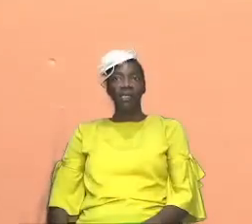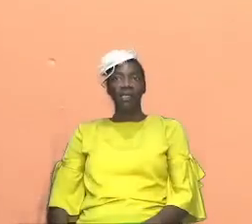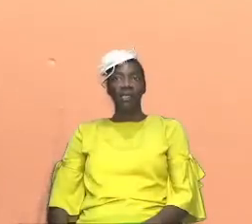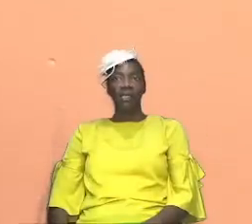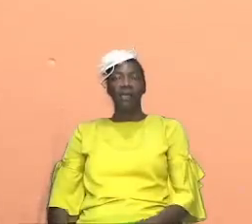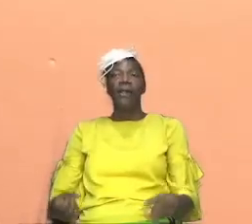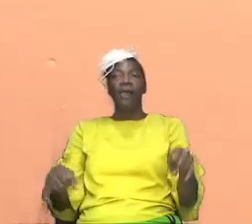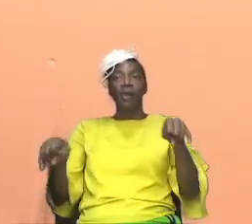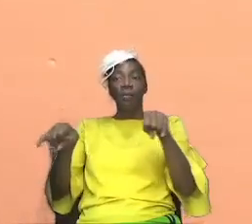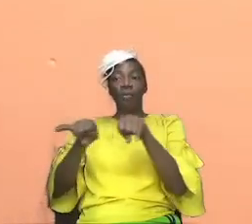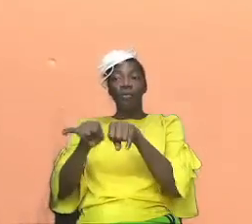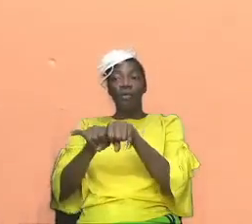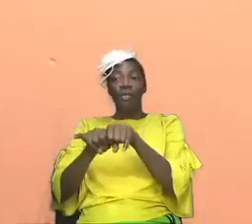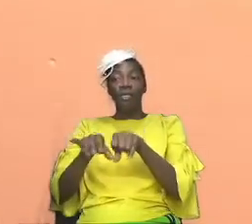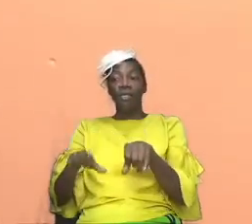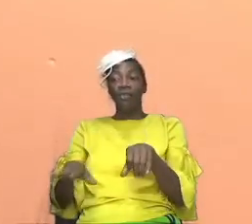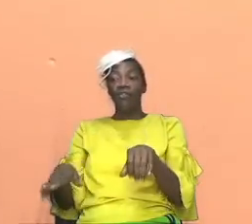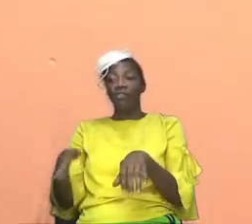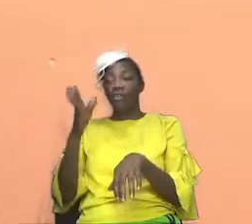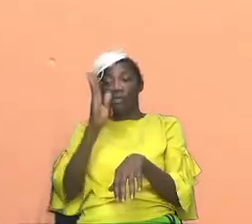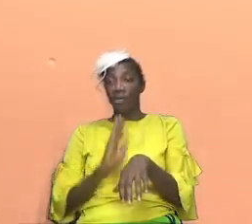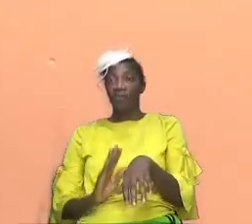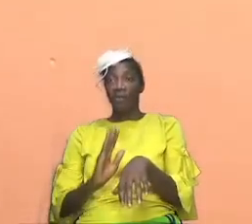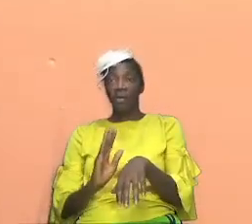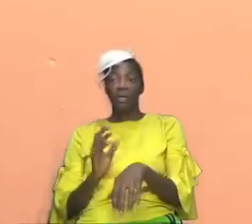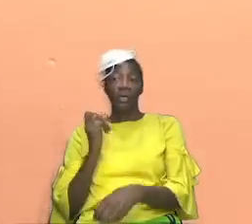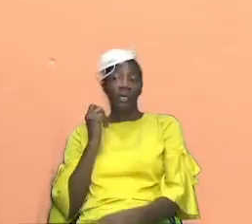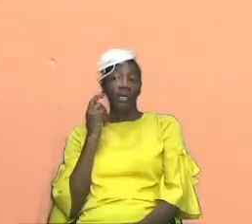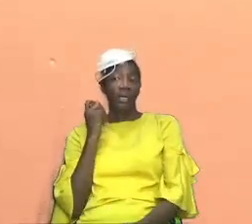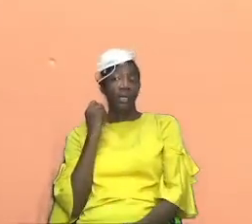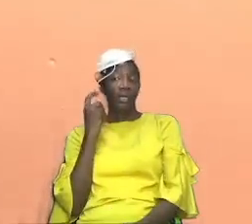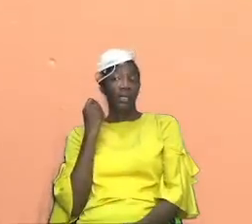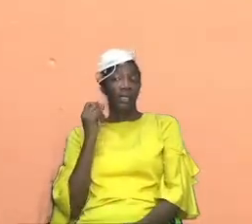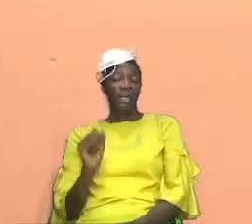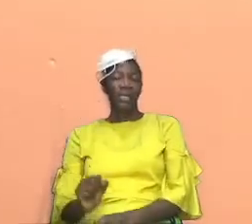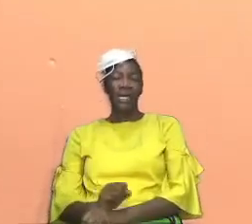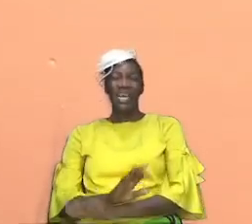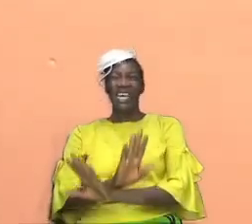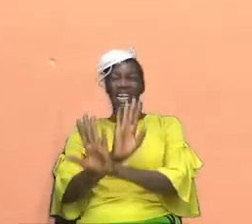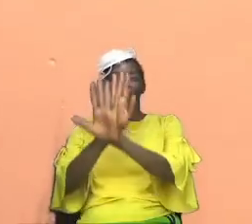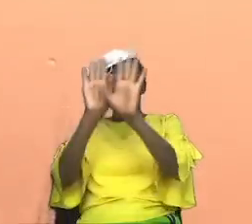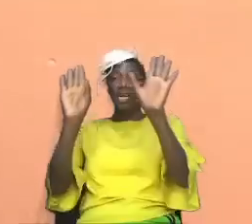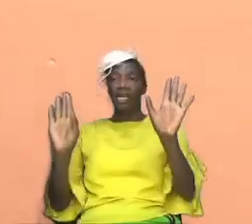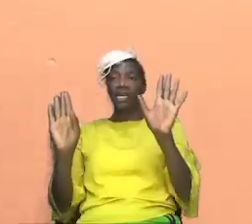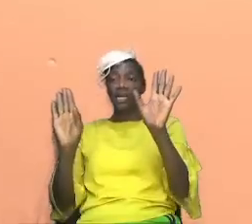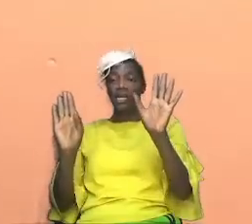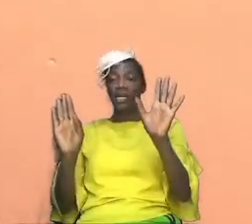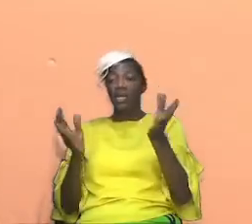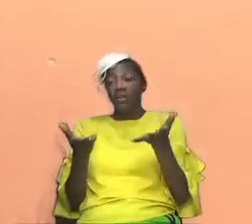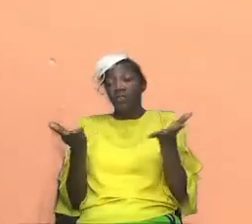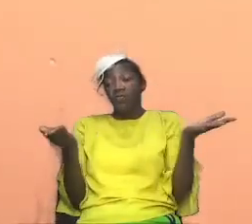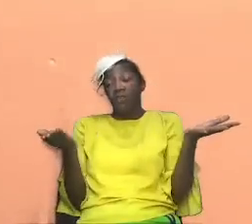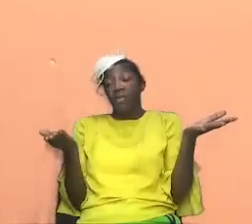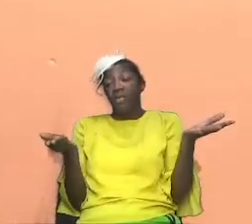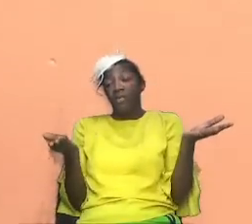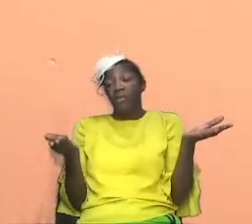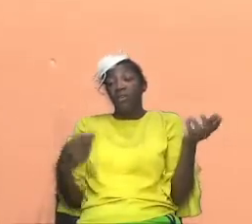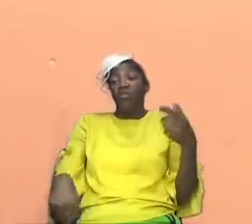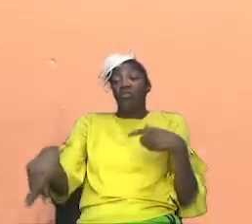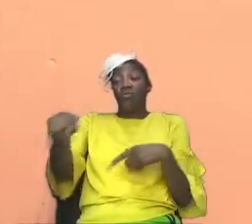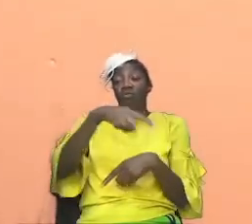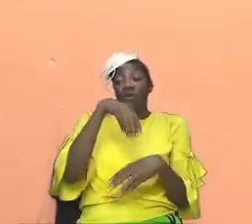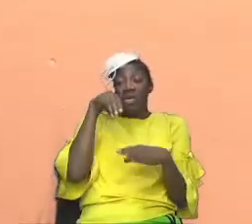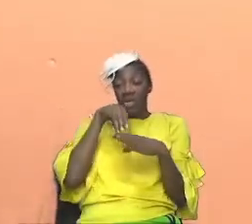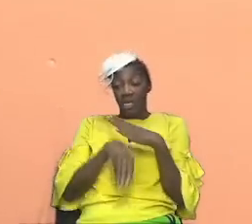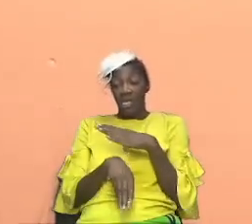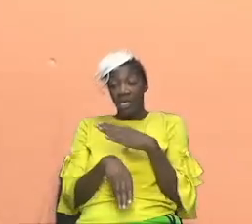as children of God we understand clearly what it is that we are in, what it is that we